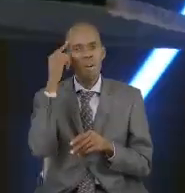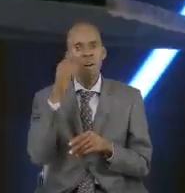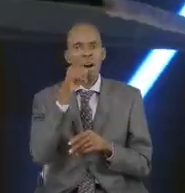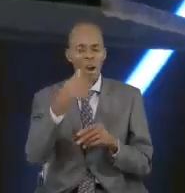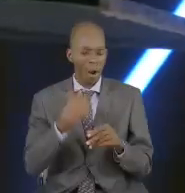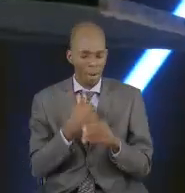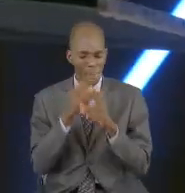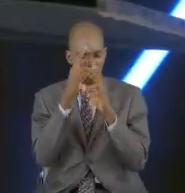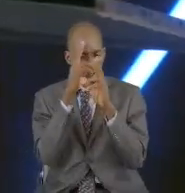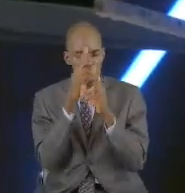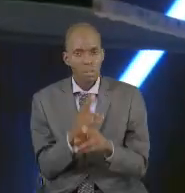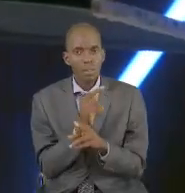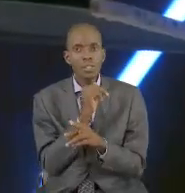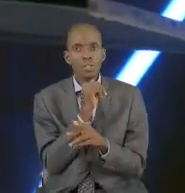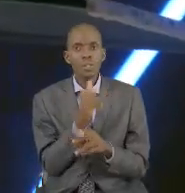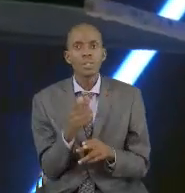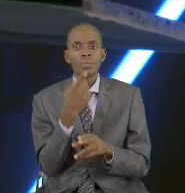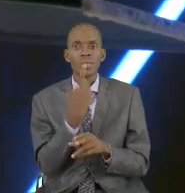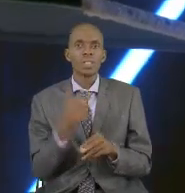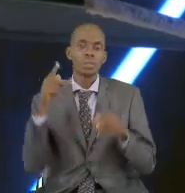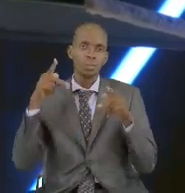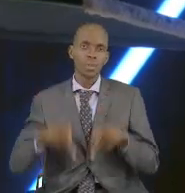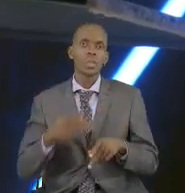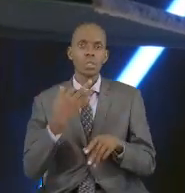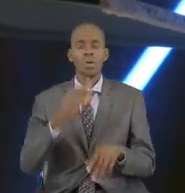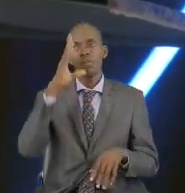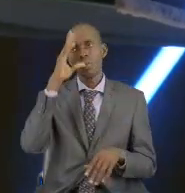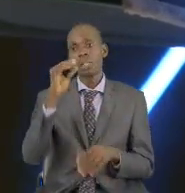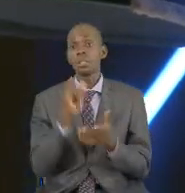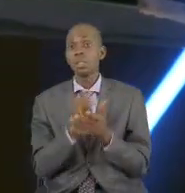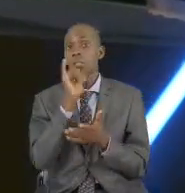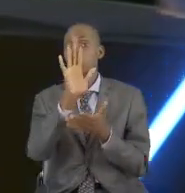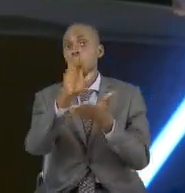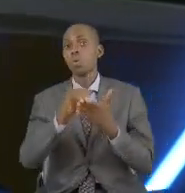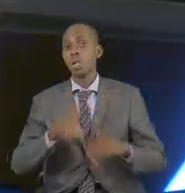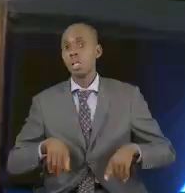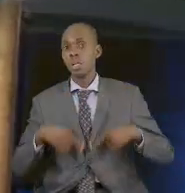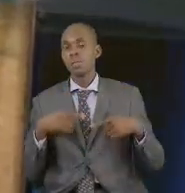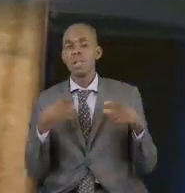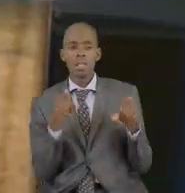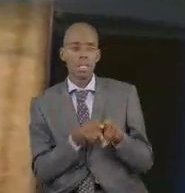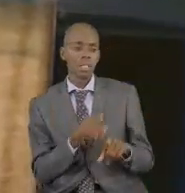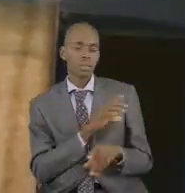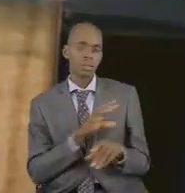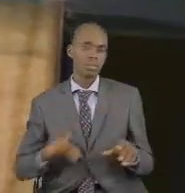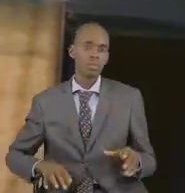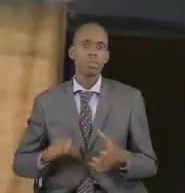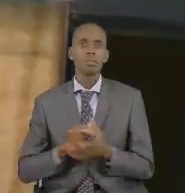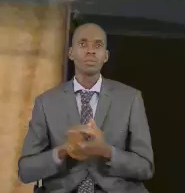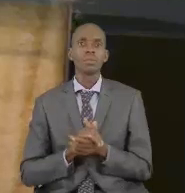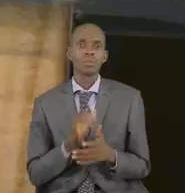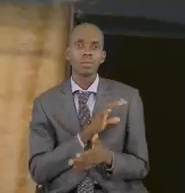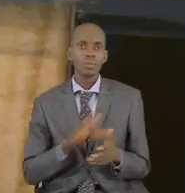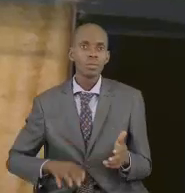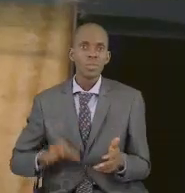regardest not the person of men. That's your life, like Christ. Christ never